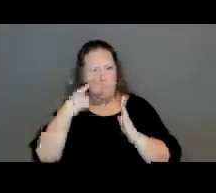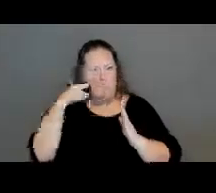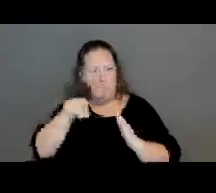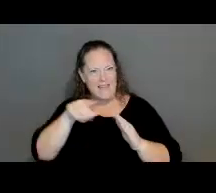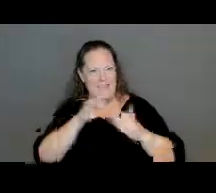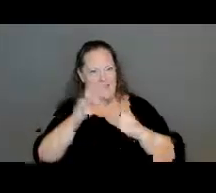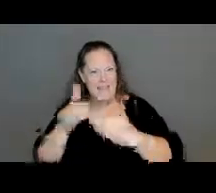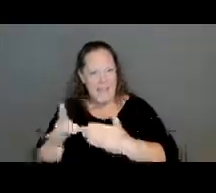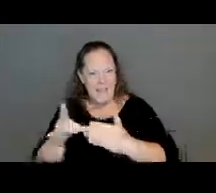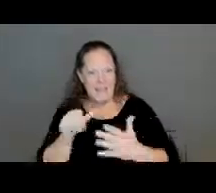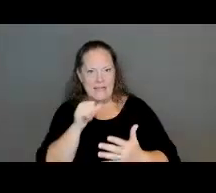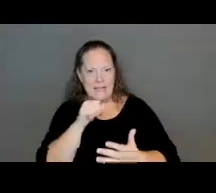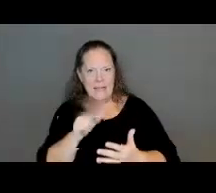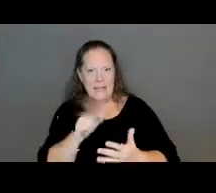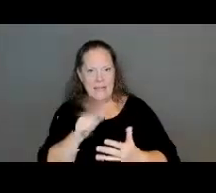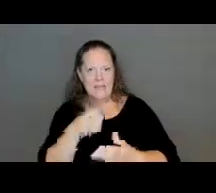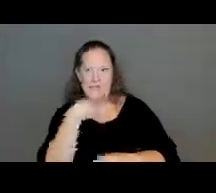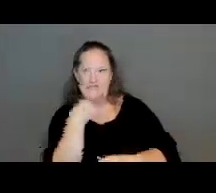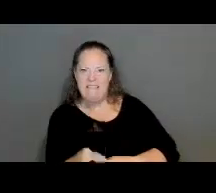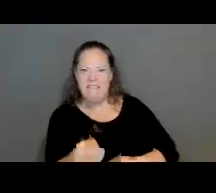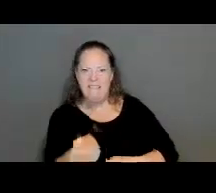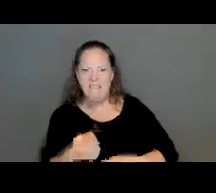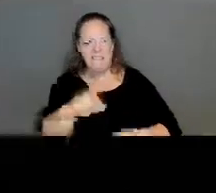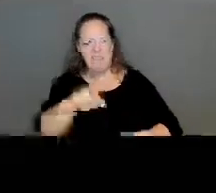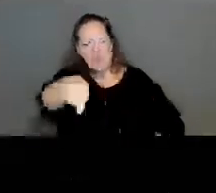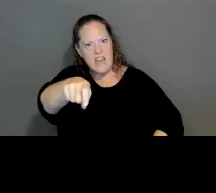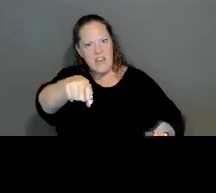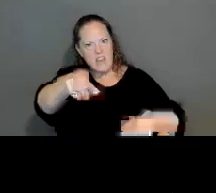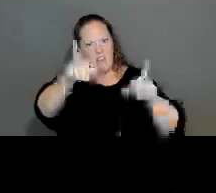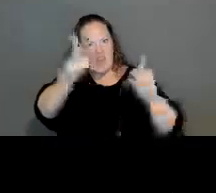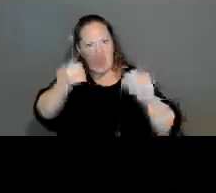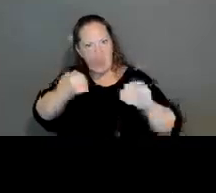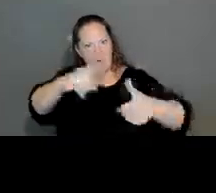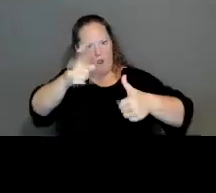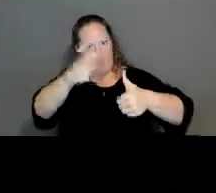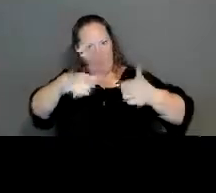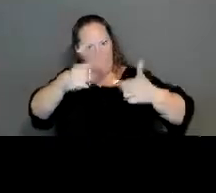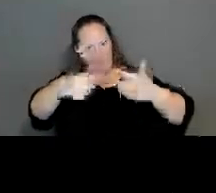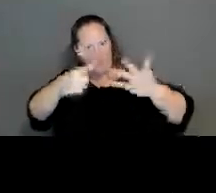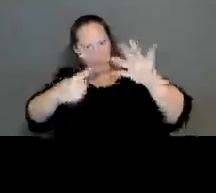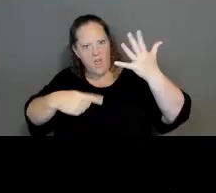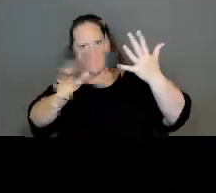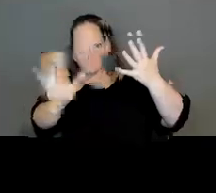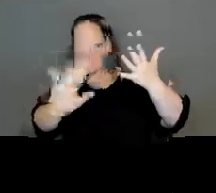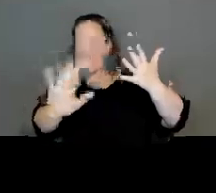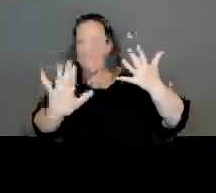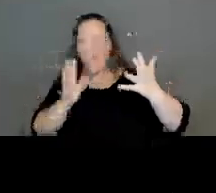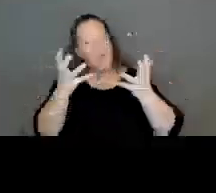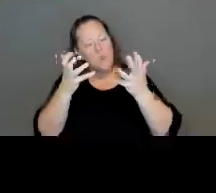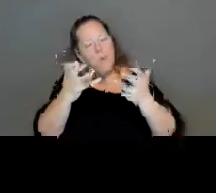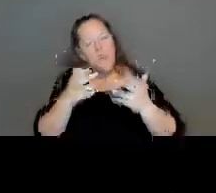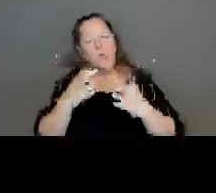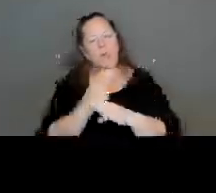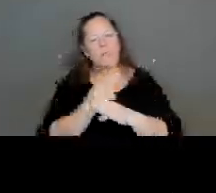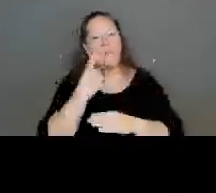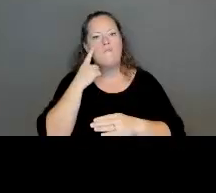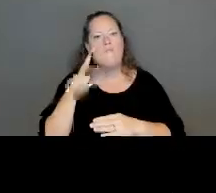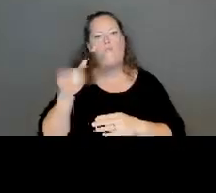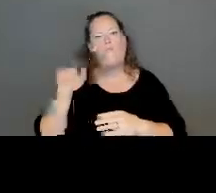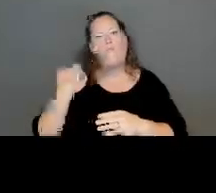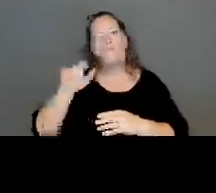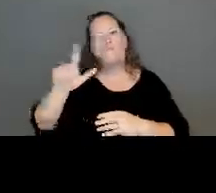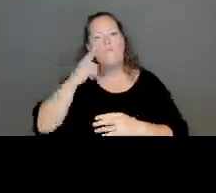not, or is not, to tell people what to do, but rather serve as a tool to support objectives